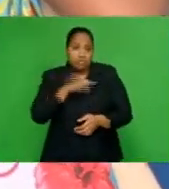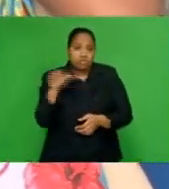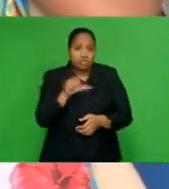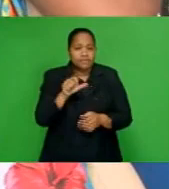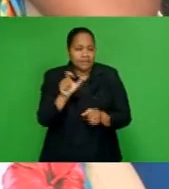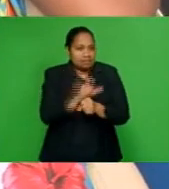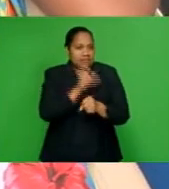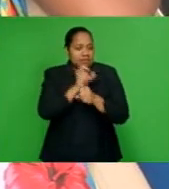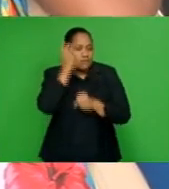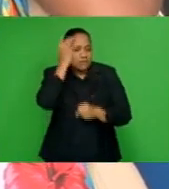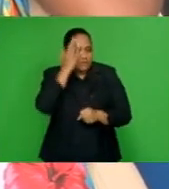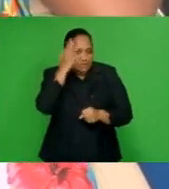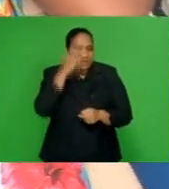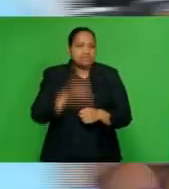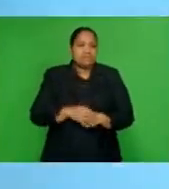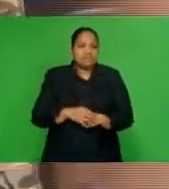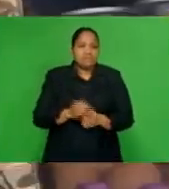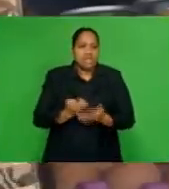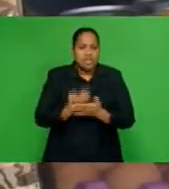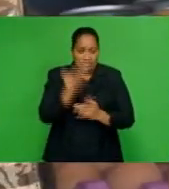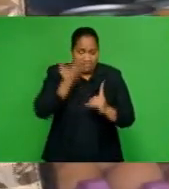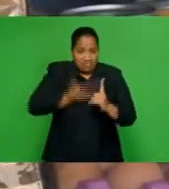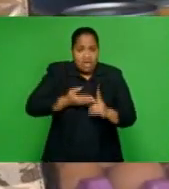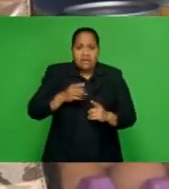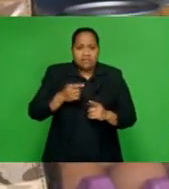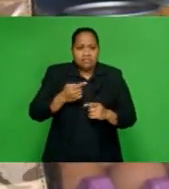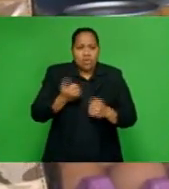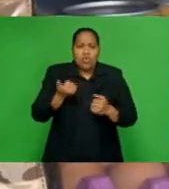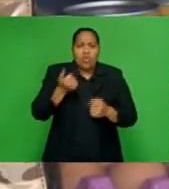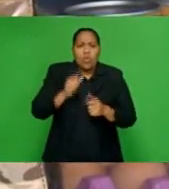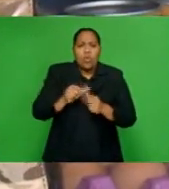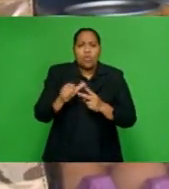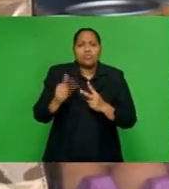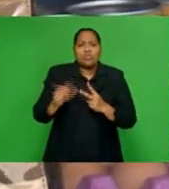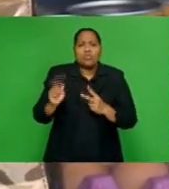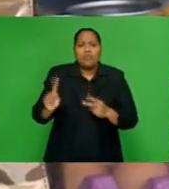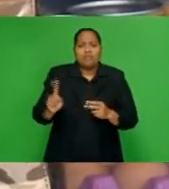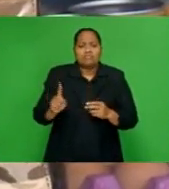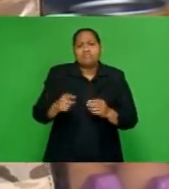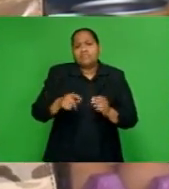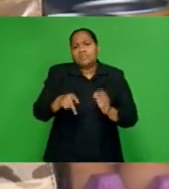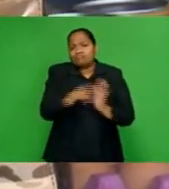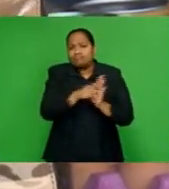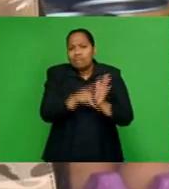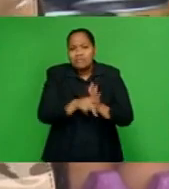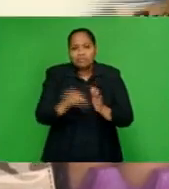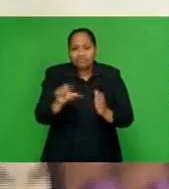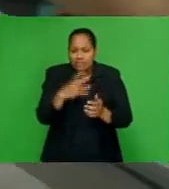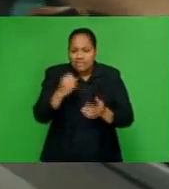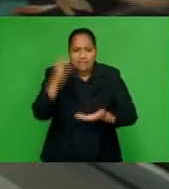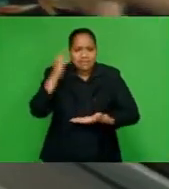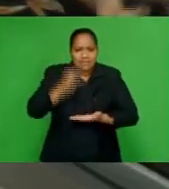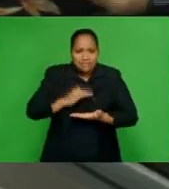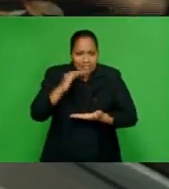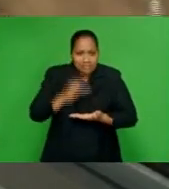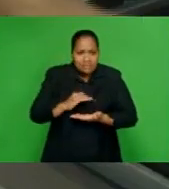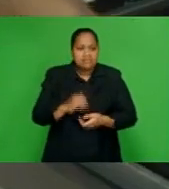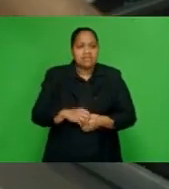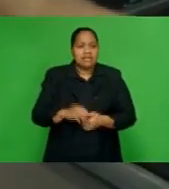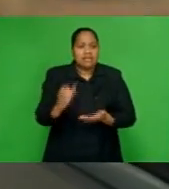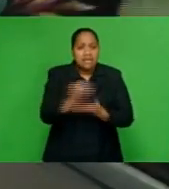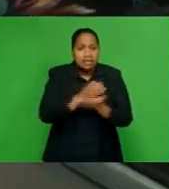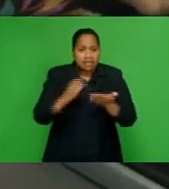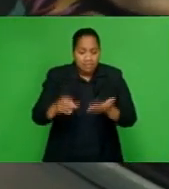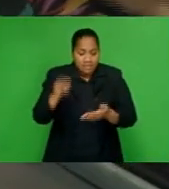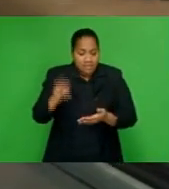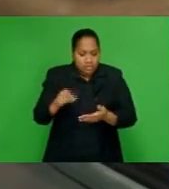also instructed businesses and supermarkets that their prices must reflect the supply-side discounts, adding that customers need to see the cost